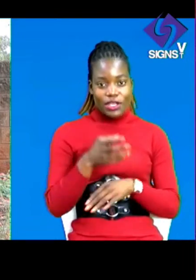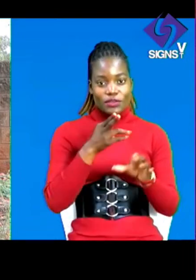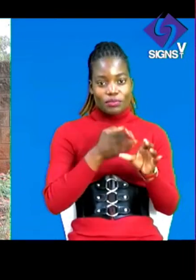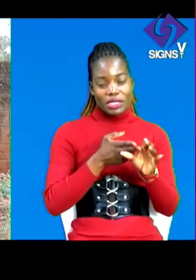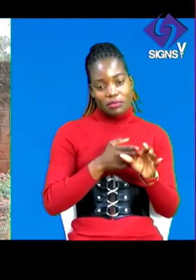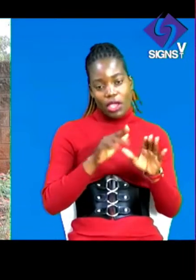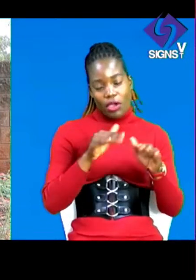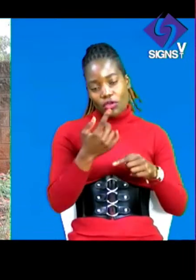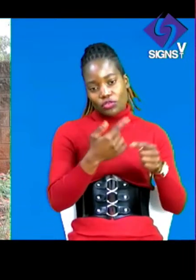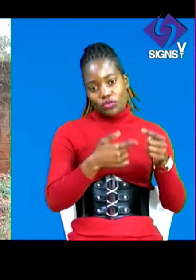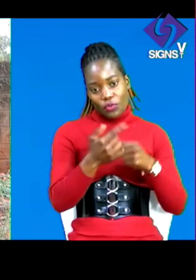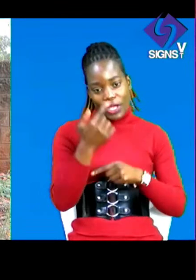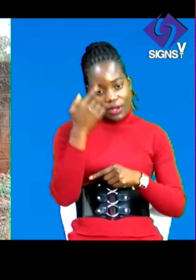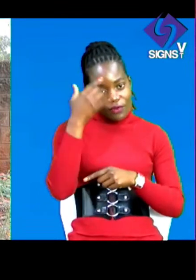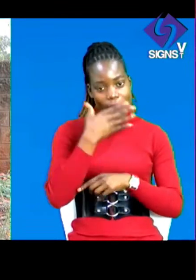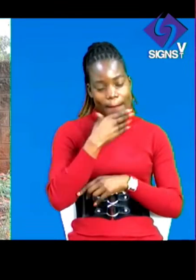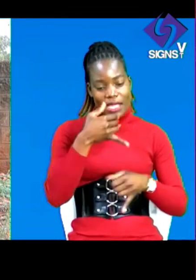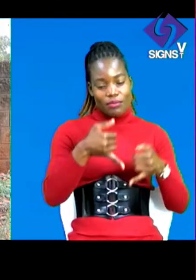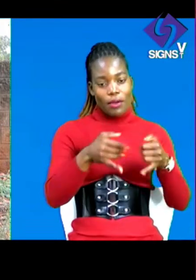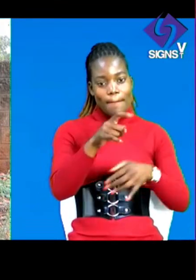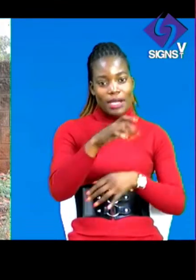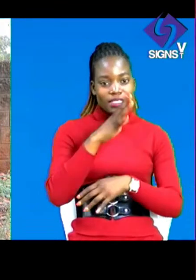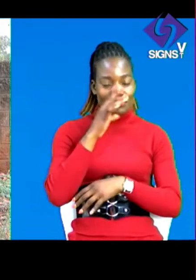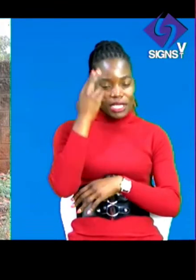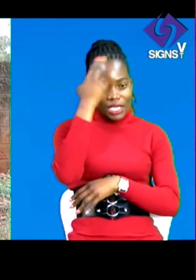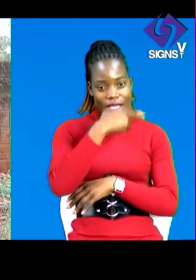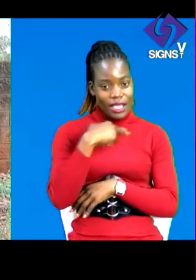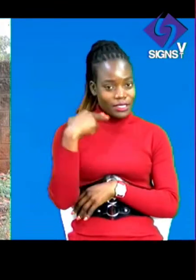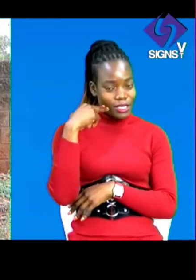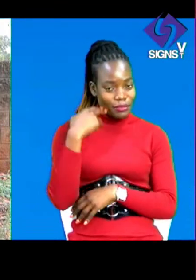male model, handsome is the key.